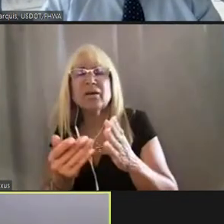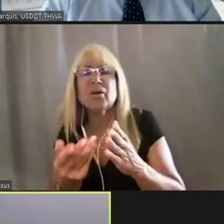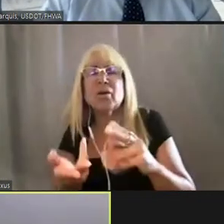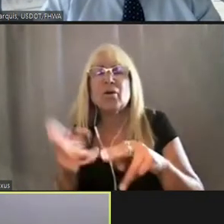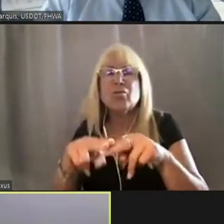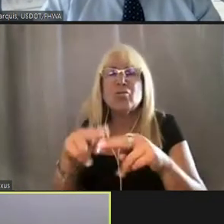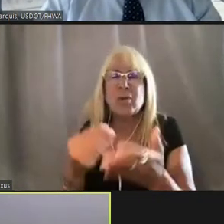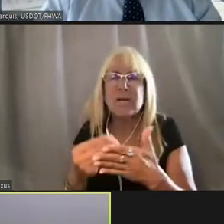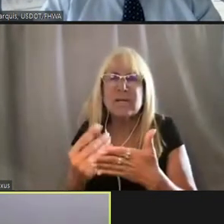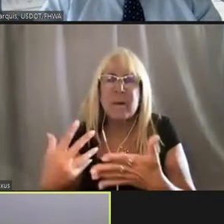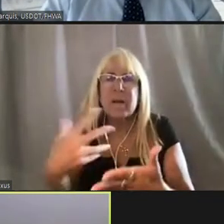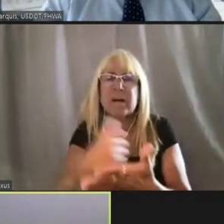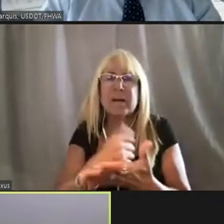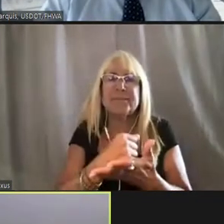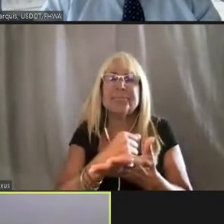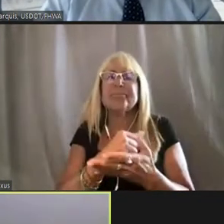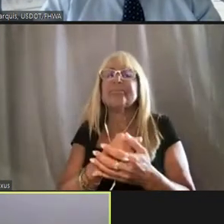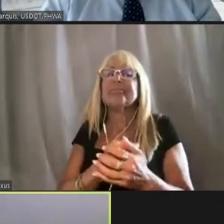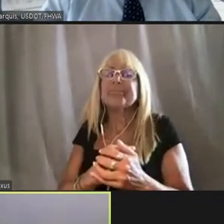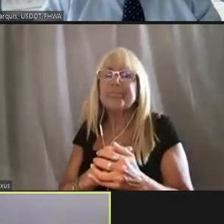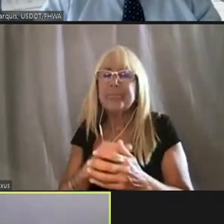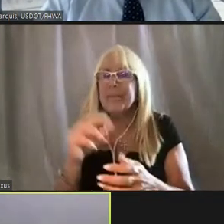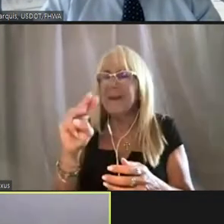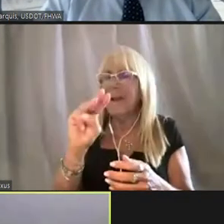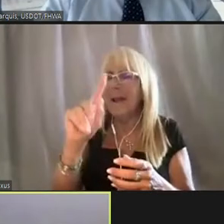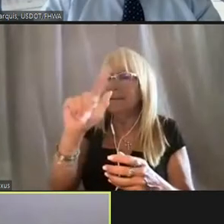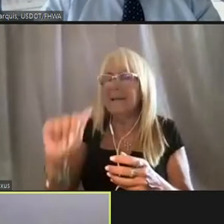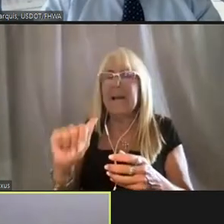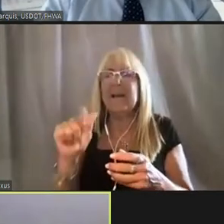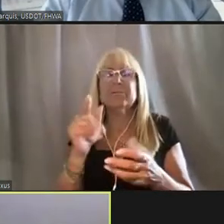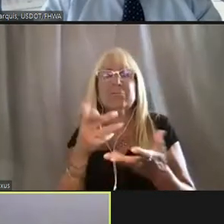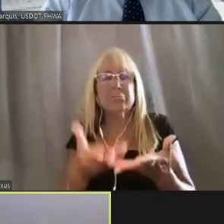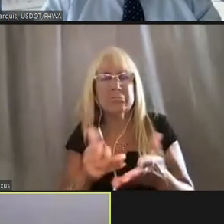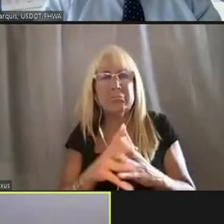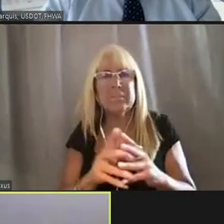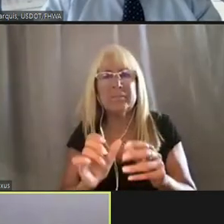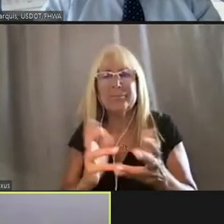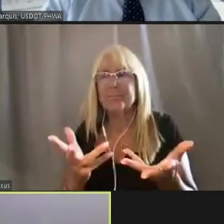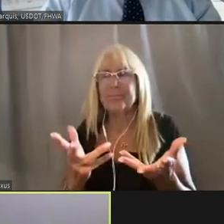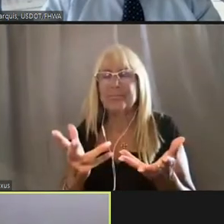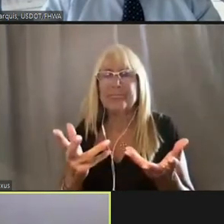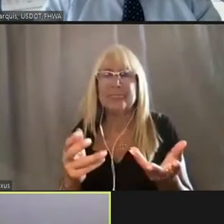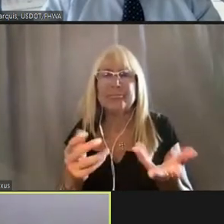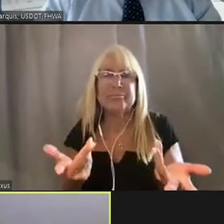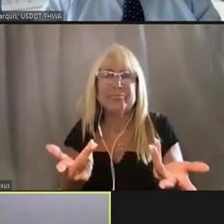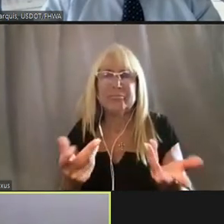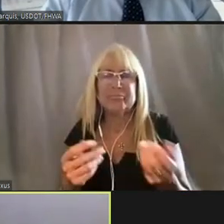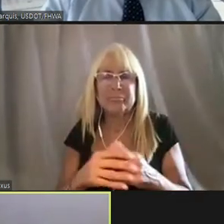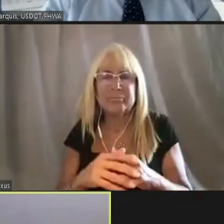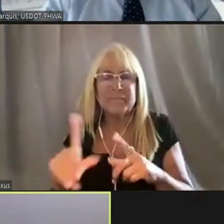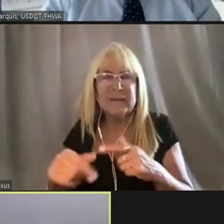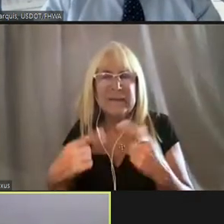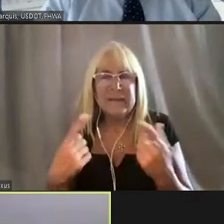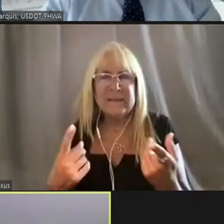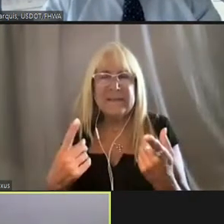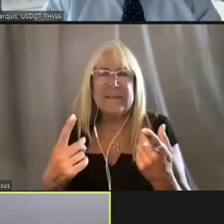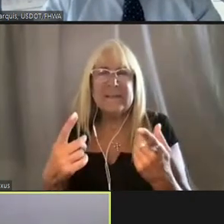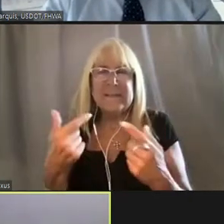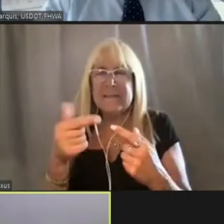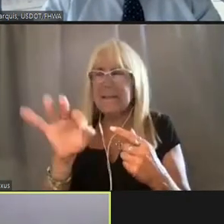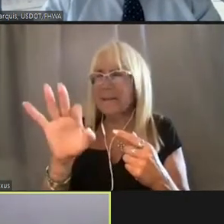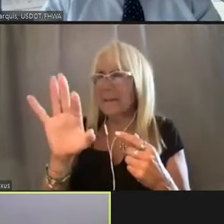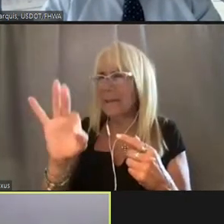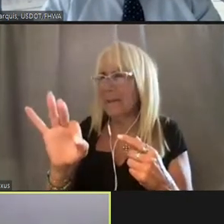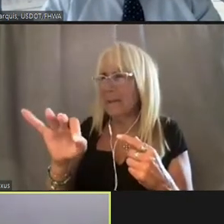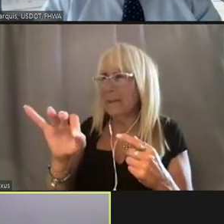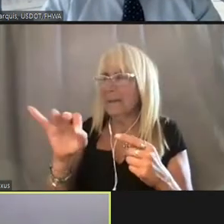other than taxing the very humidity that the MTA has continued to treat like second-class citizens since the 1990 passage of the Americans with Disabilities